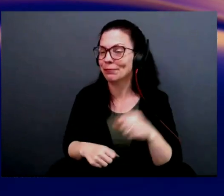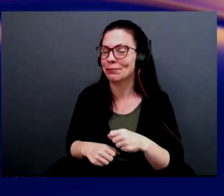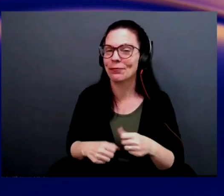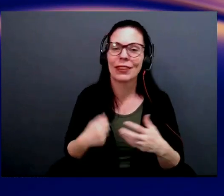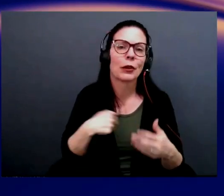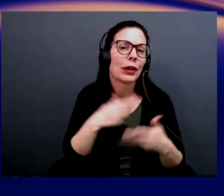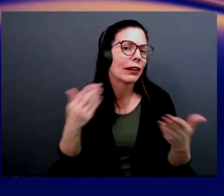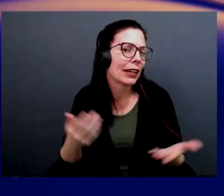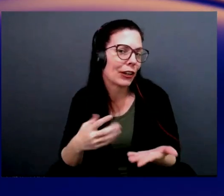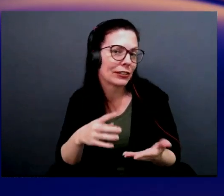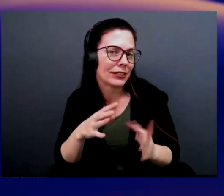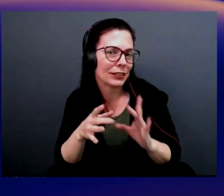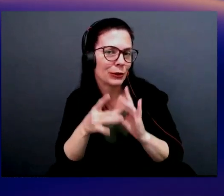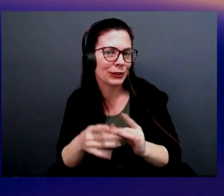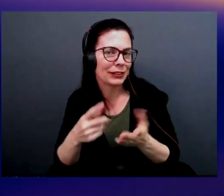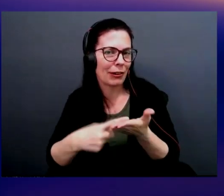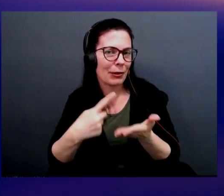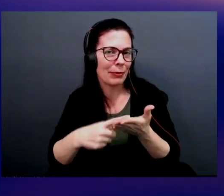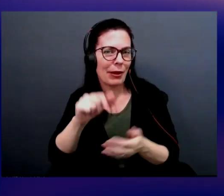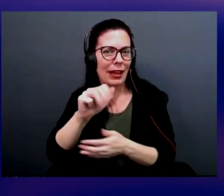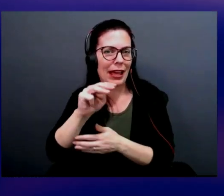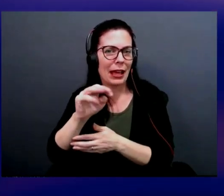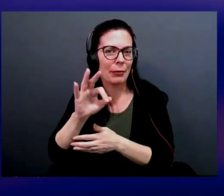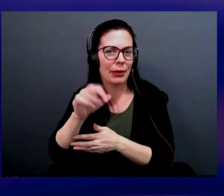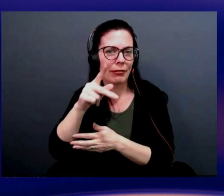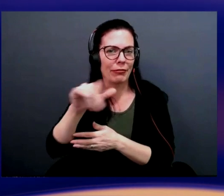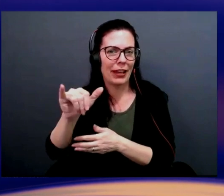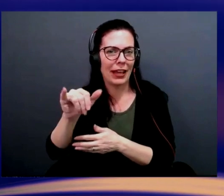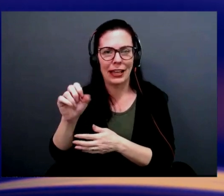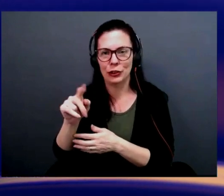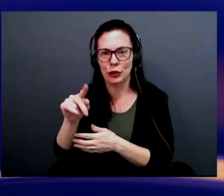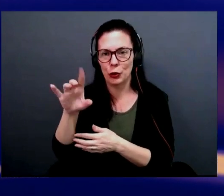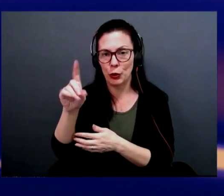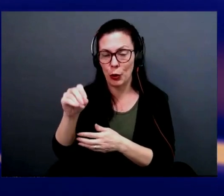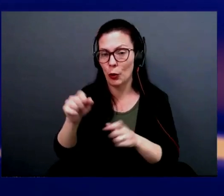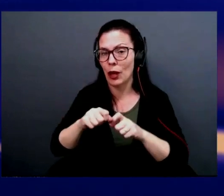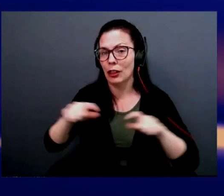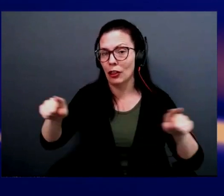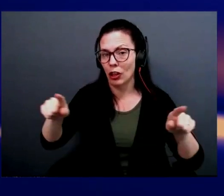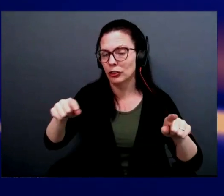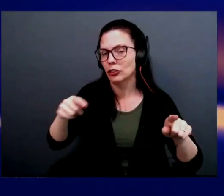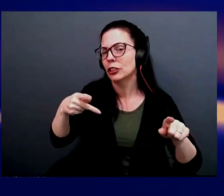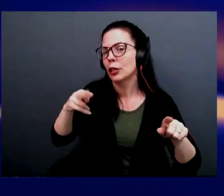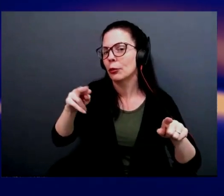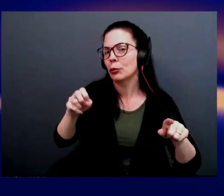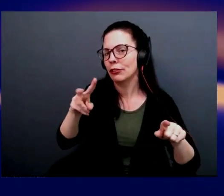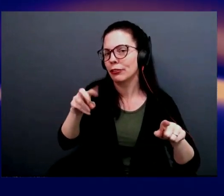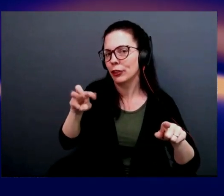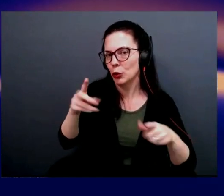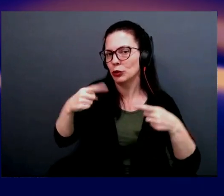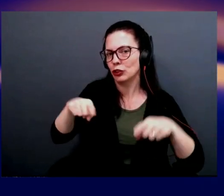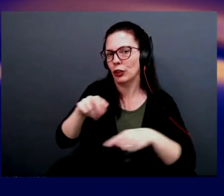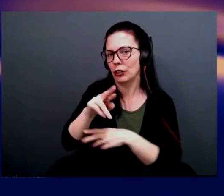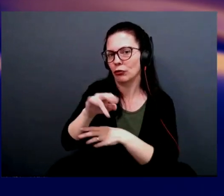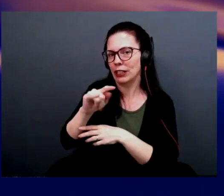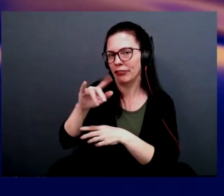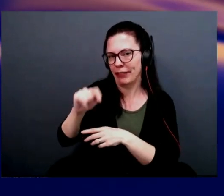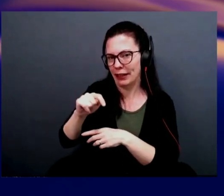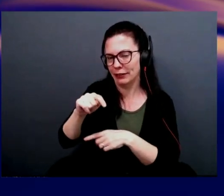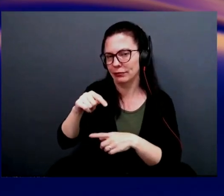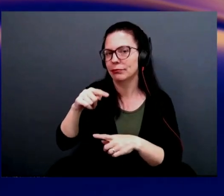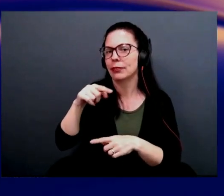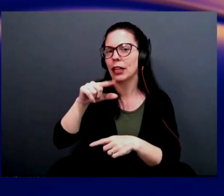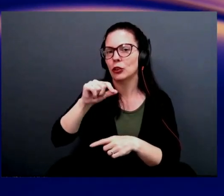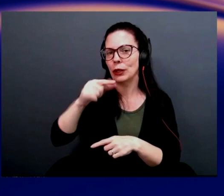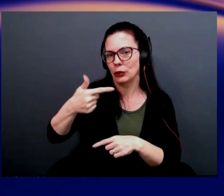talk about Amplify Studio, which actually launched in preview back at reInvent Correct. of 2021, Yep. correct? But